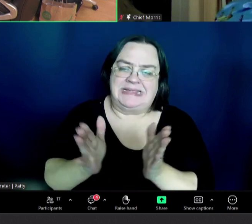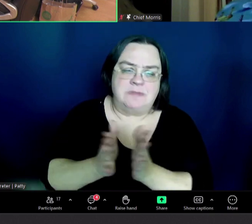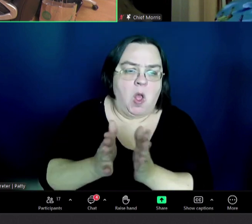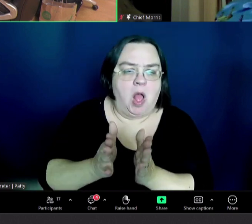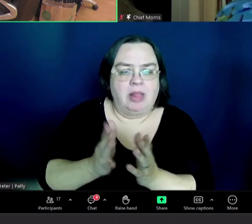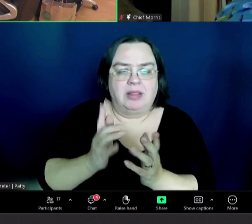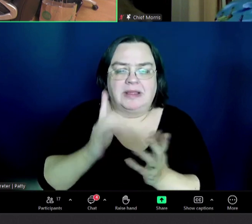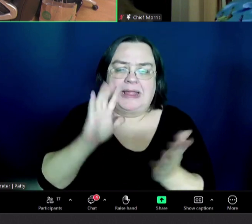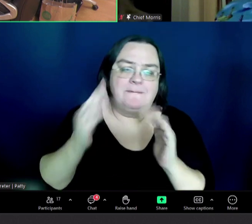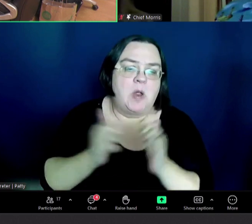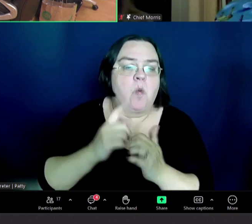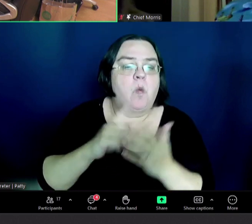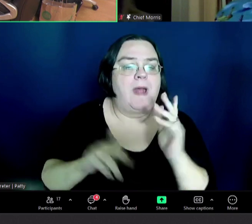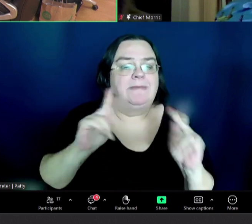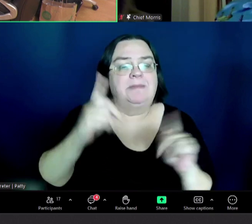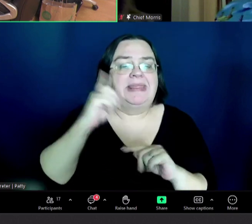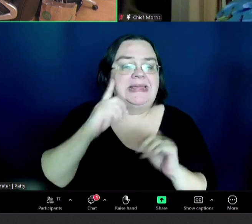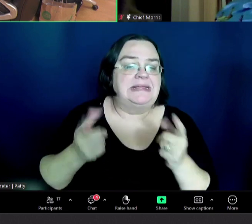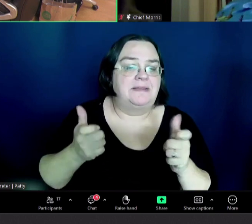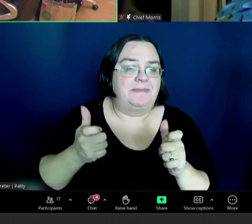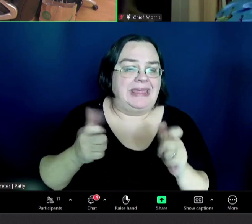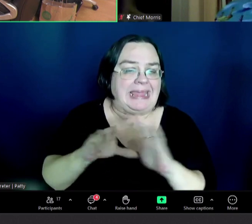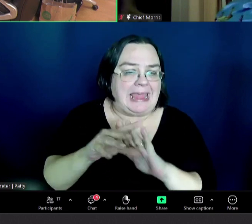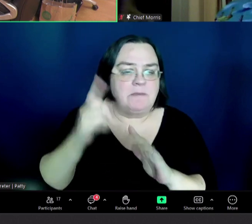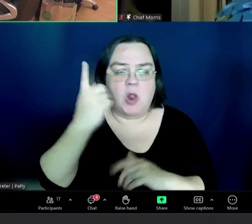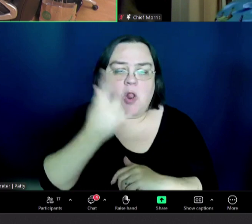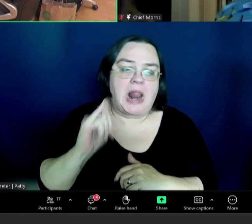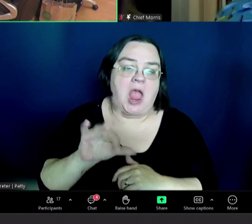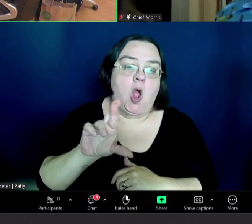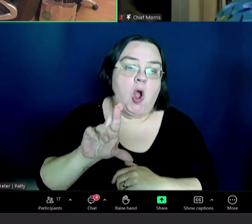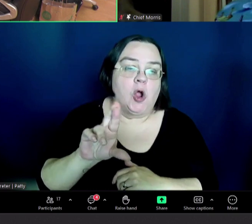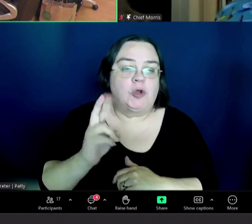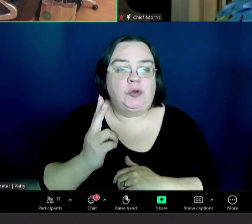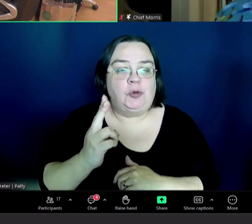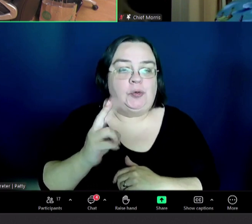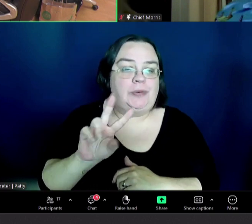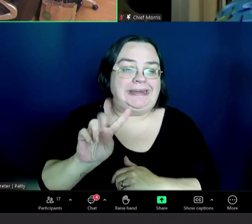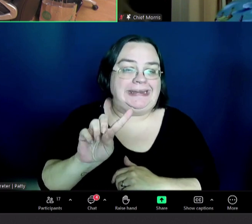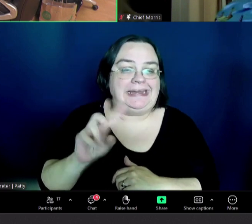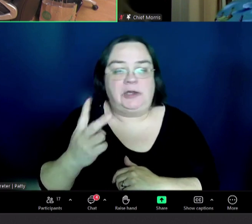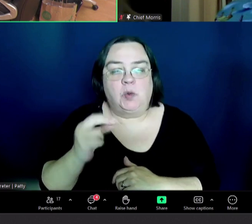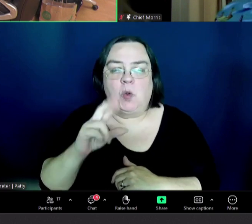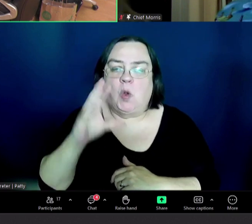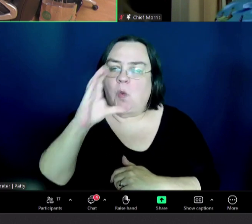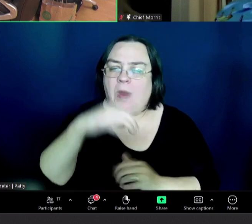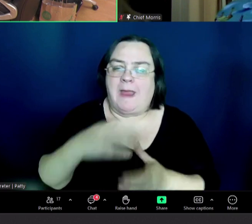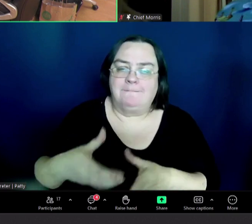so forth. It just kind of looks like R2-D2, or it's some kind of weird pole with 15 different